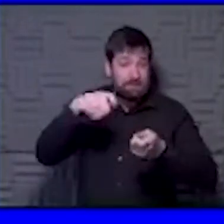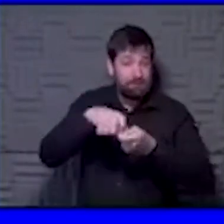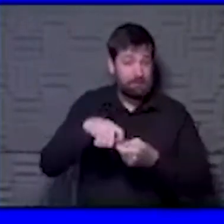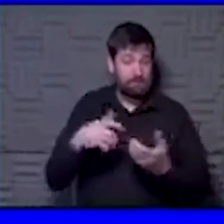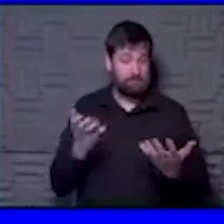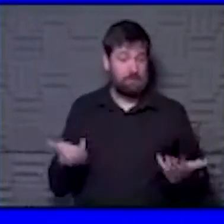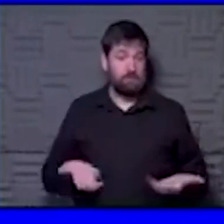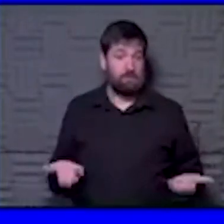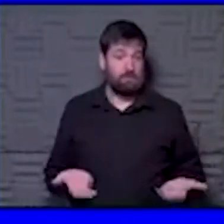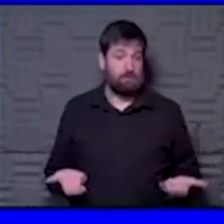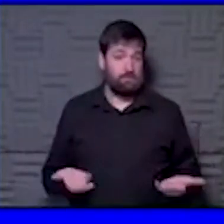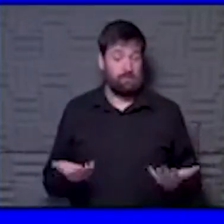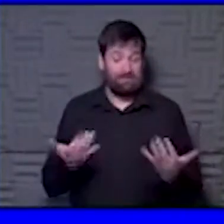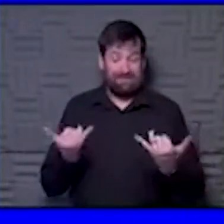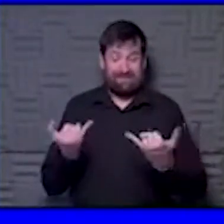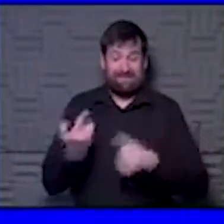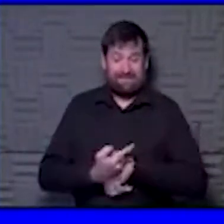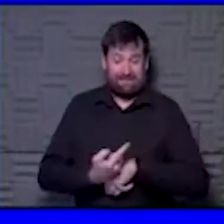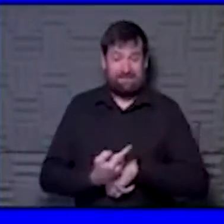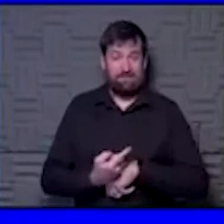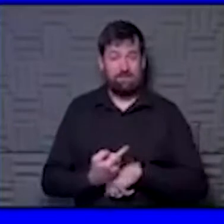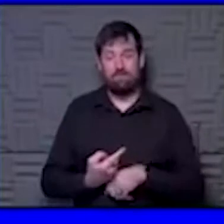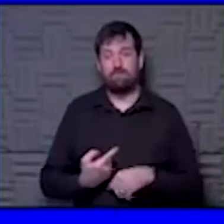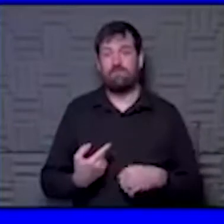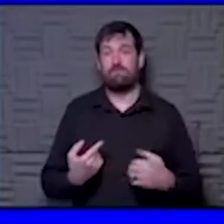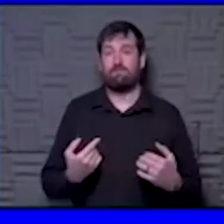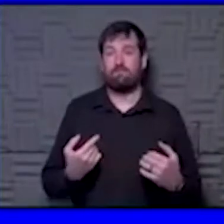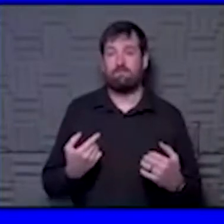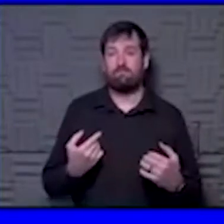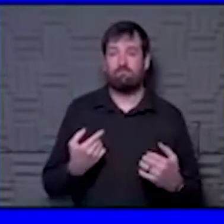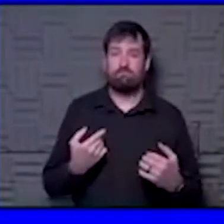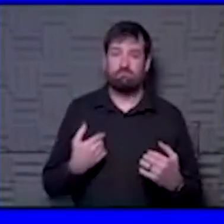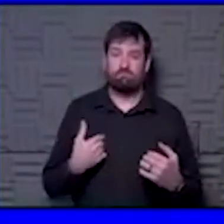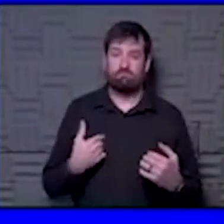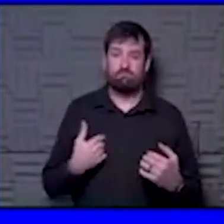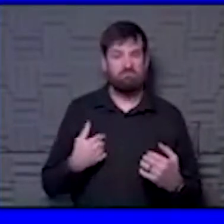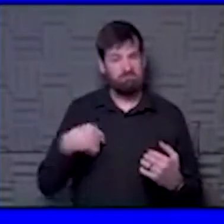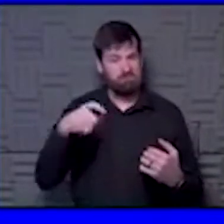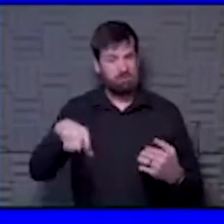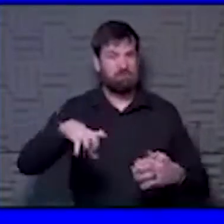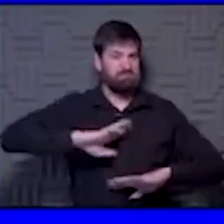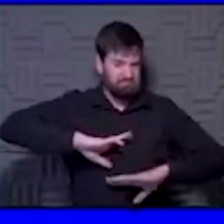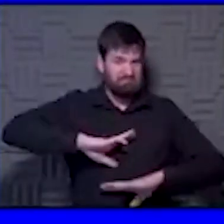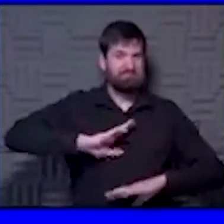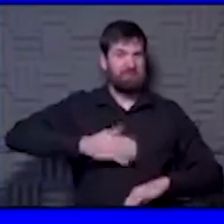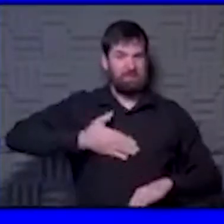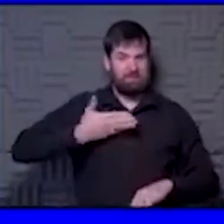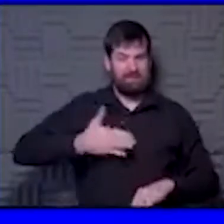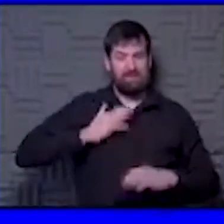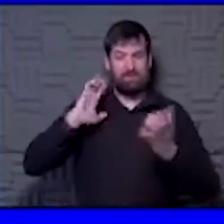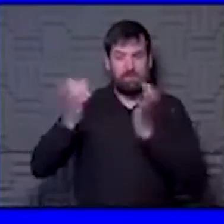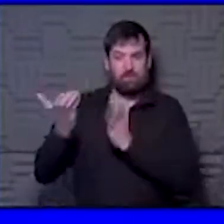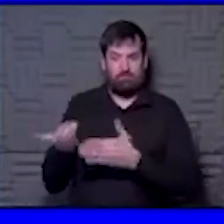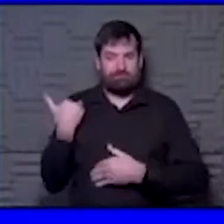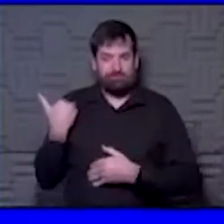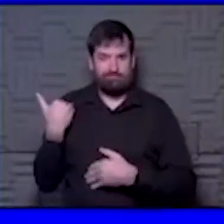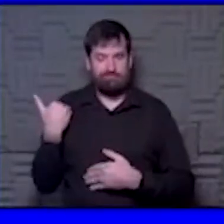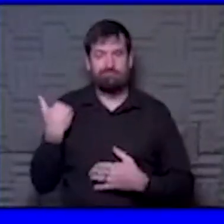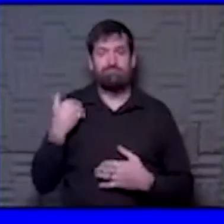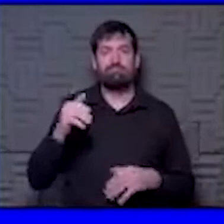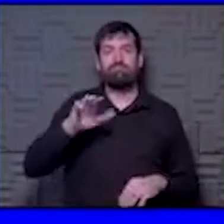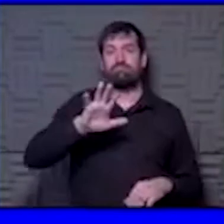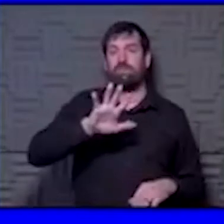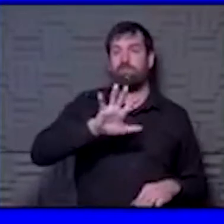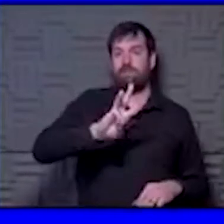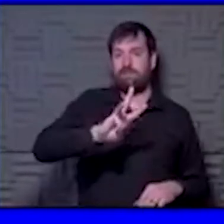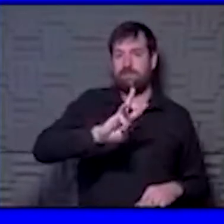we're dealing with today at the health system, I think we need to be really happy compared to what we were. So